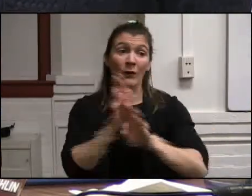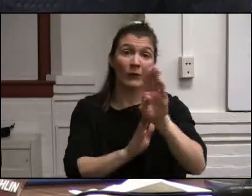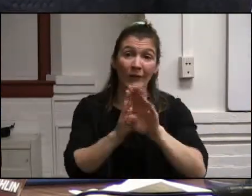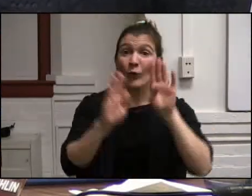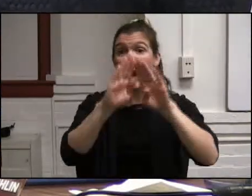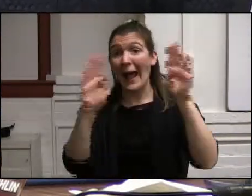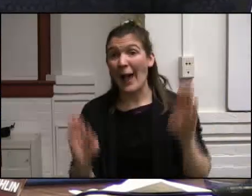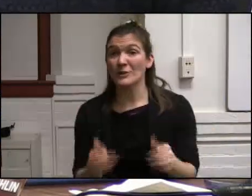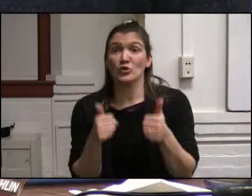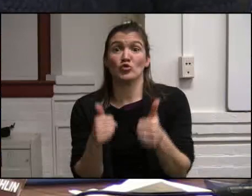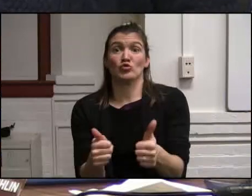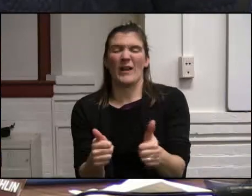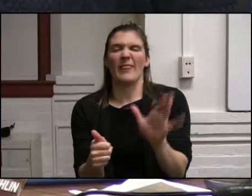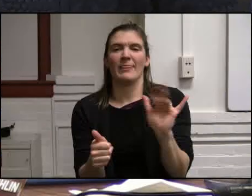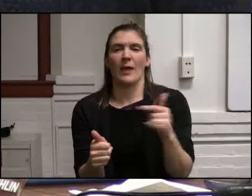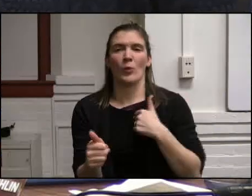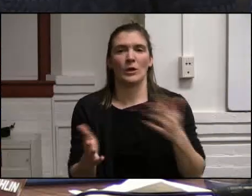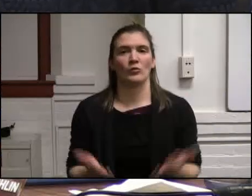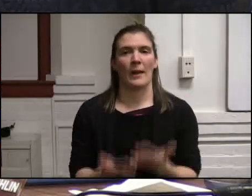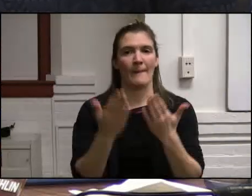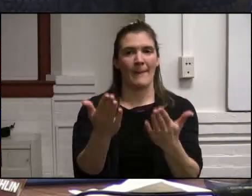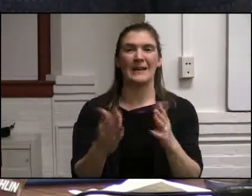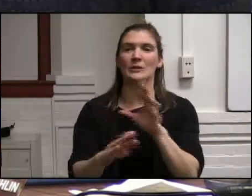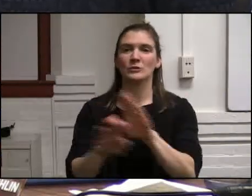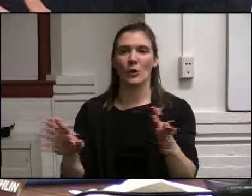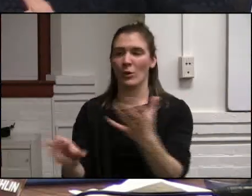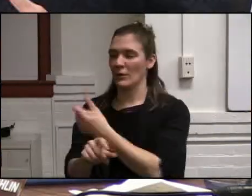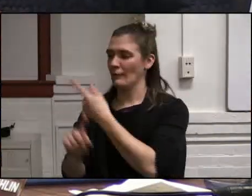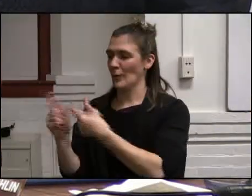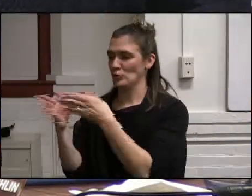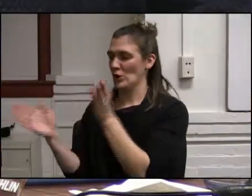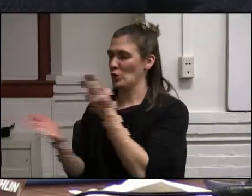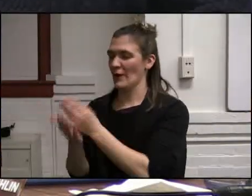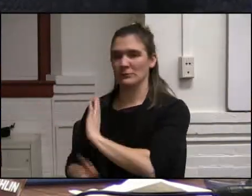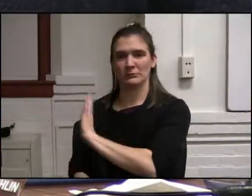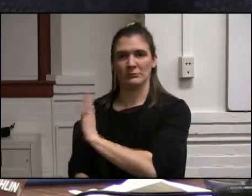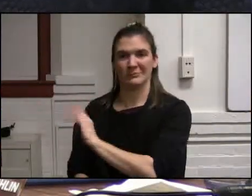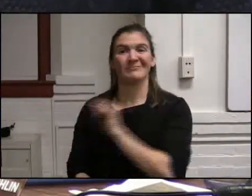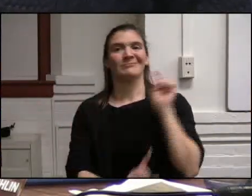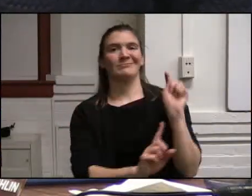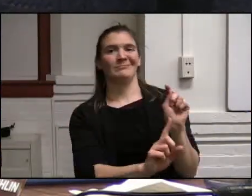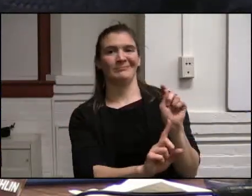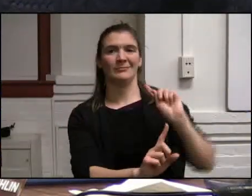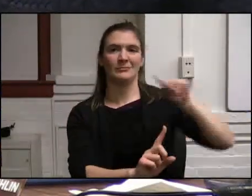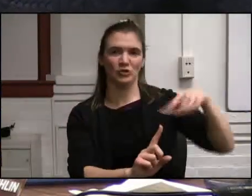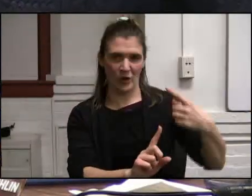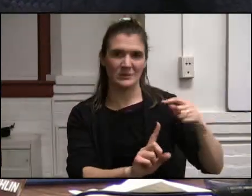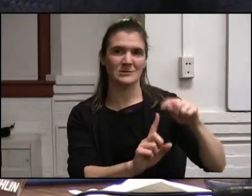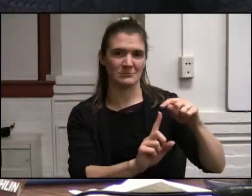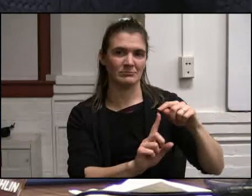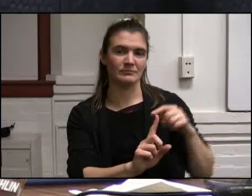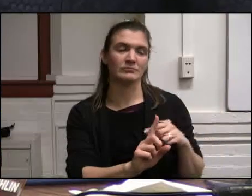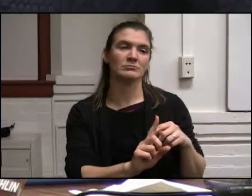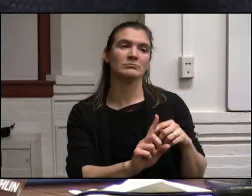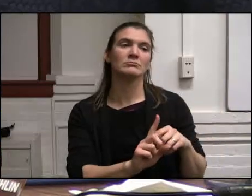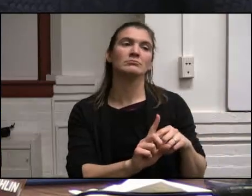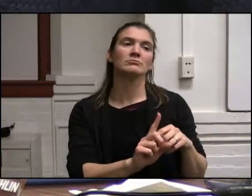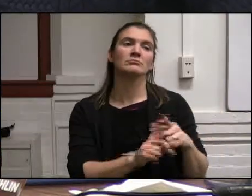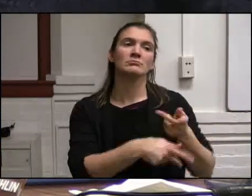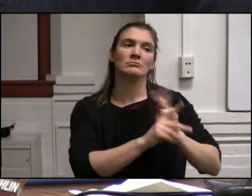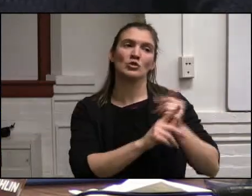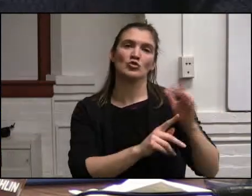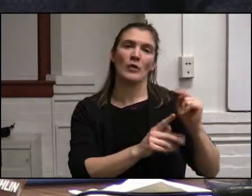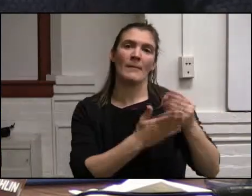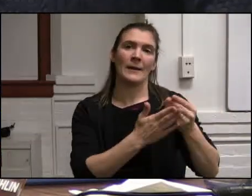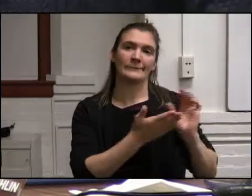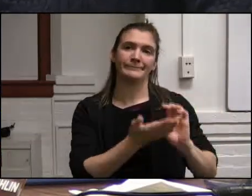housing purposes. And so we think that's an appropriate expense from that fund rather than what would